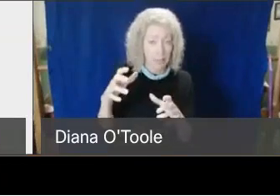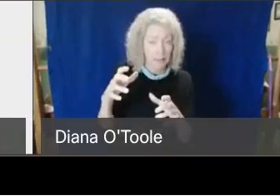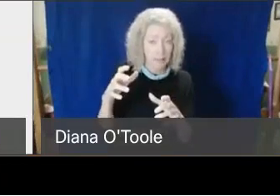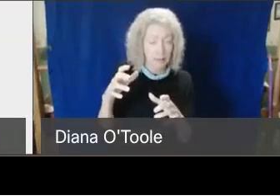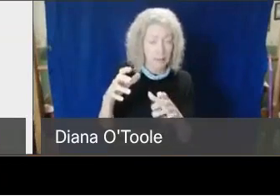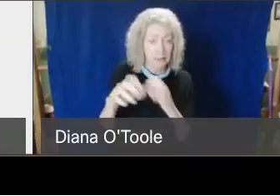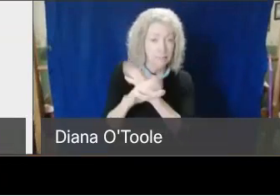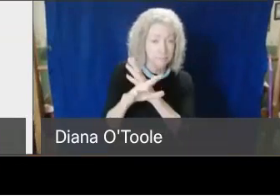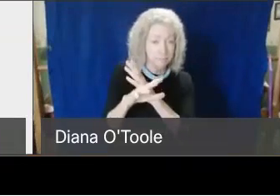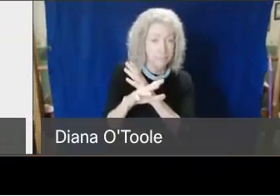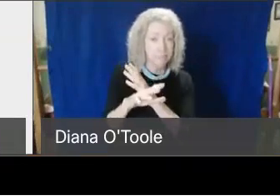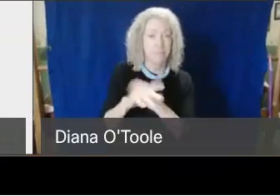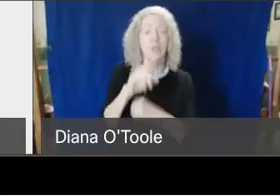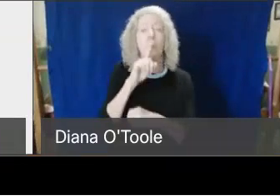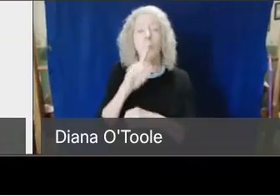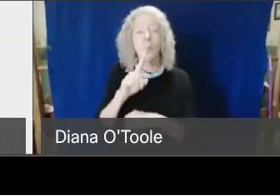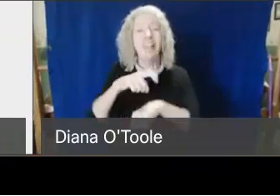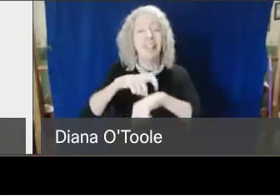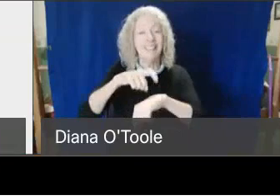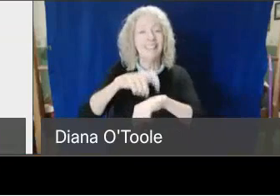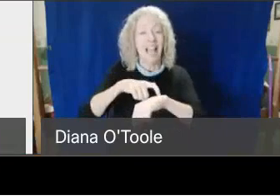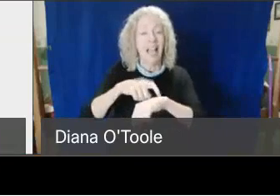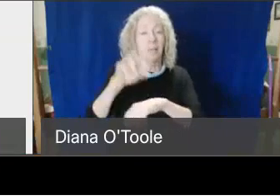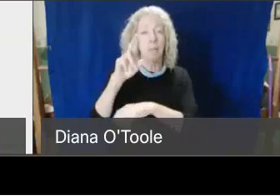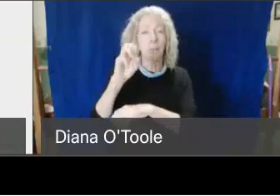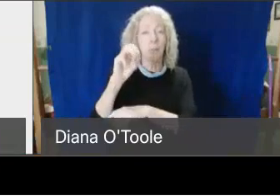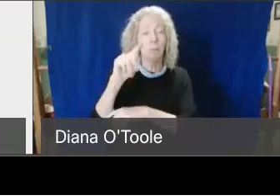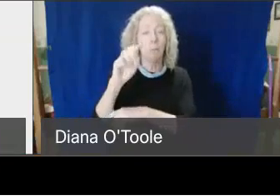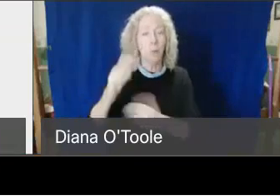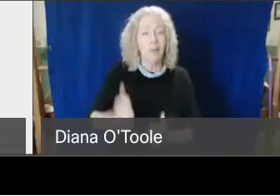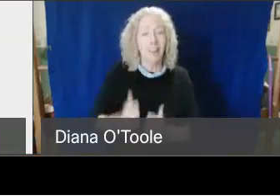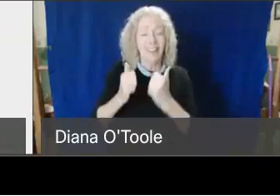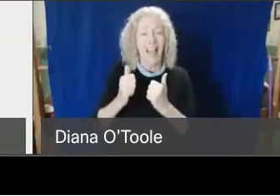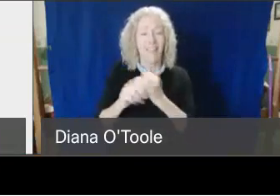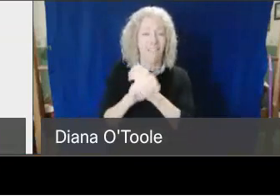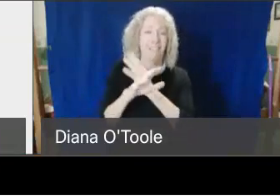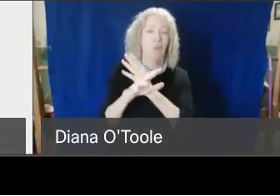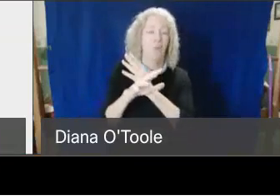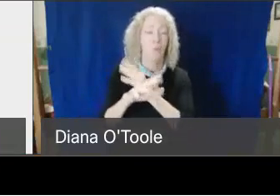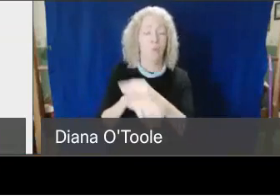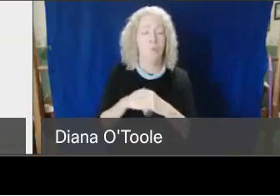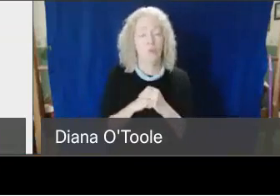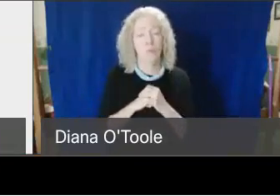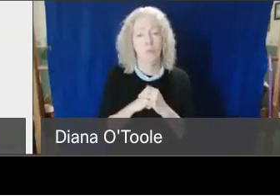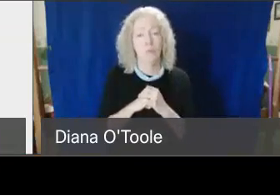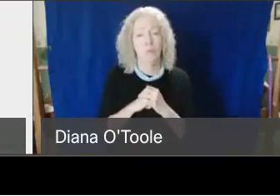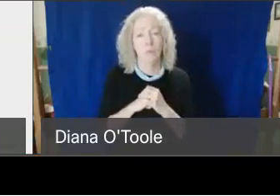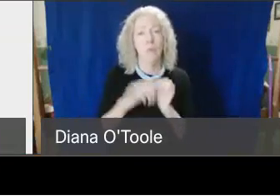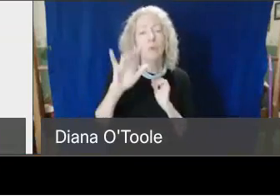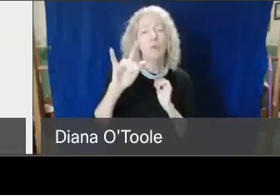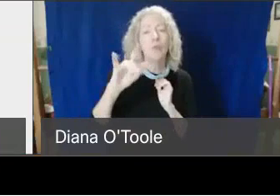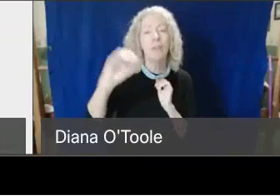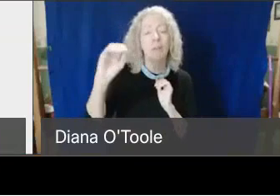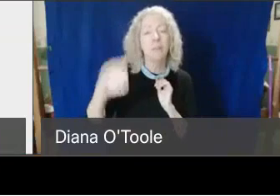real-time remote live video classes, but 25% of our lecture classes,